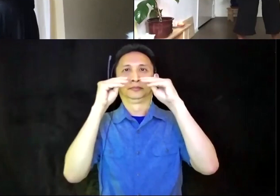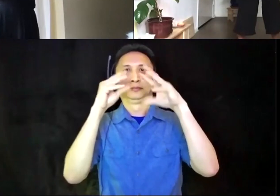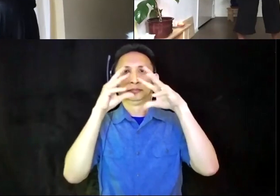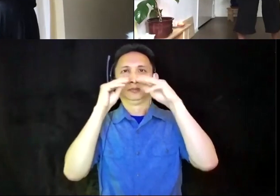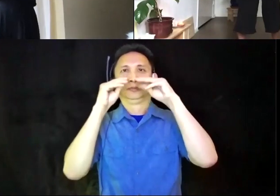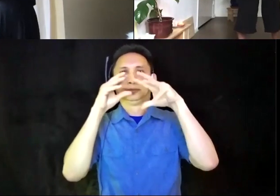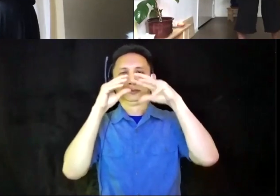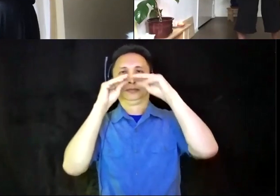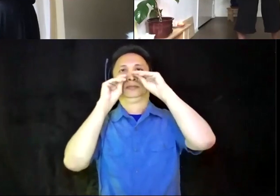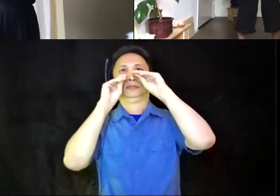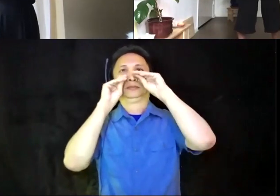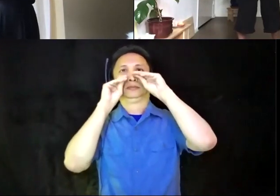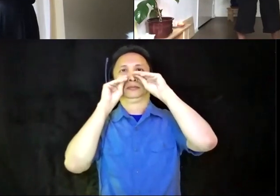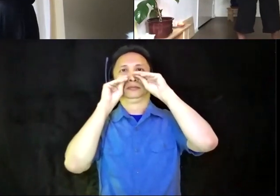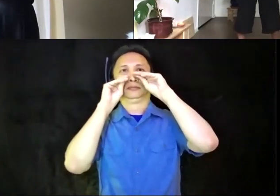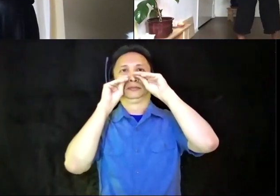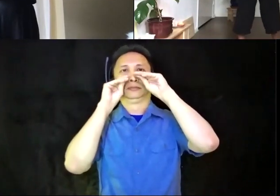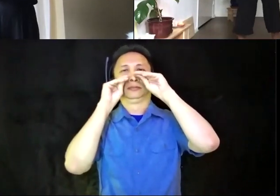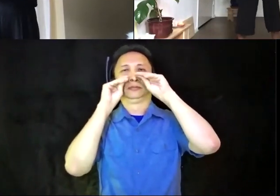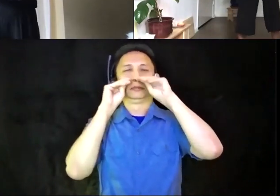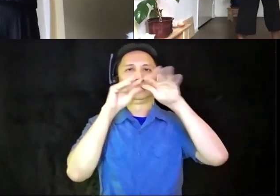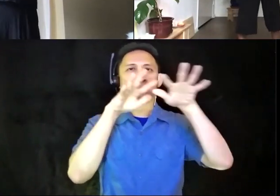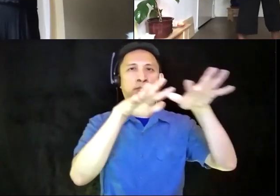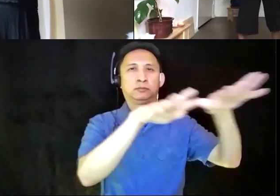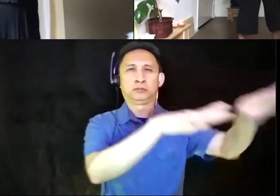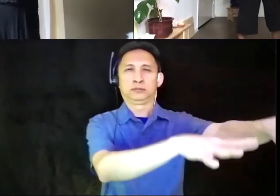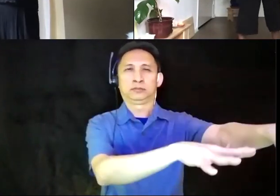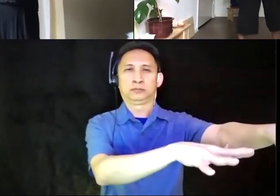in, exhale.